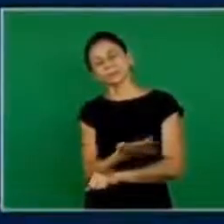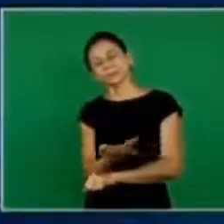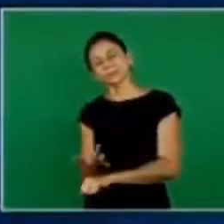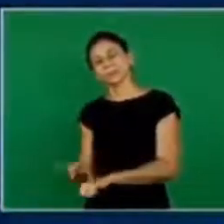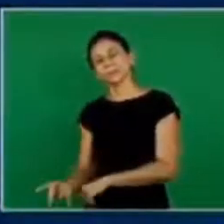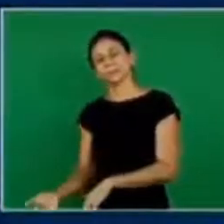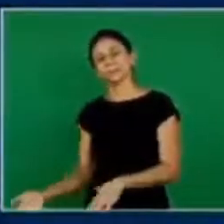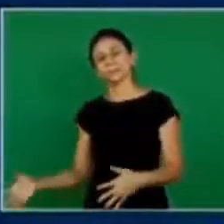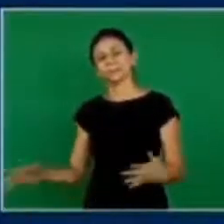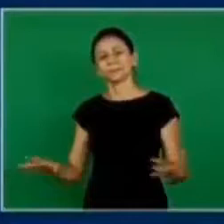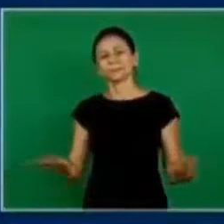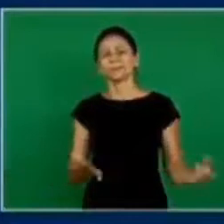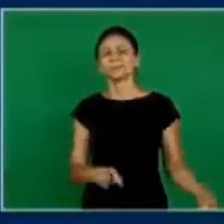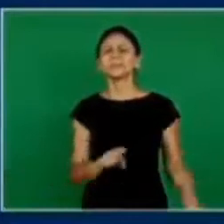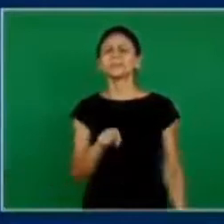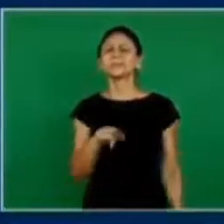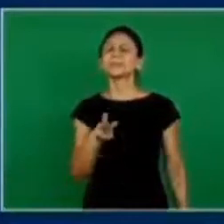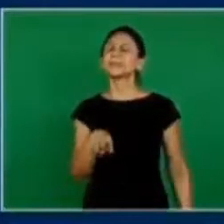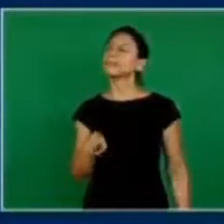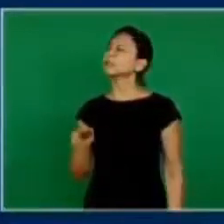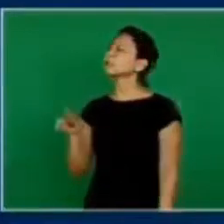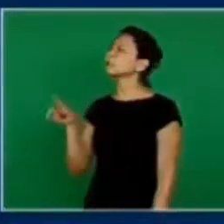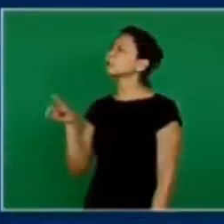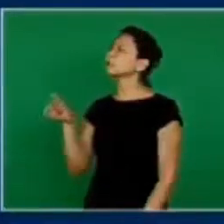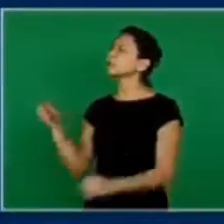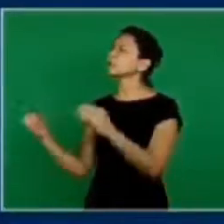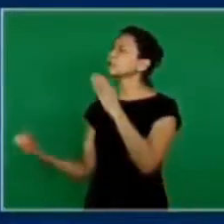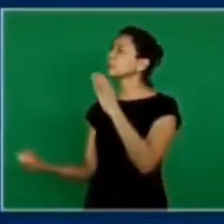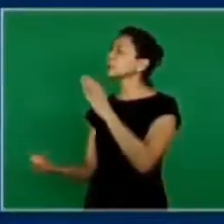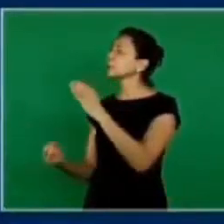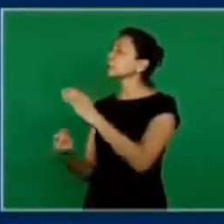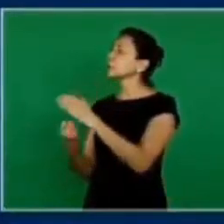first, the man.